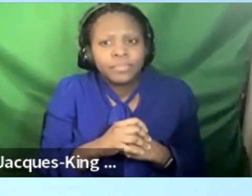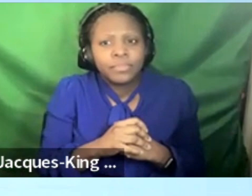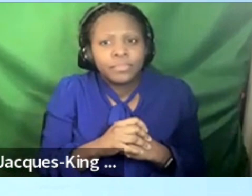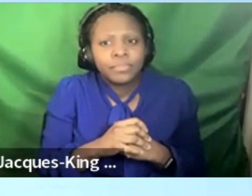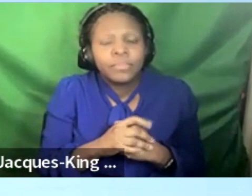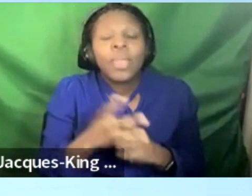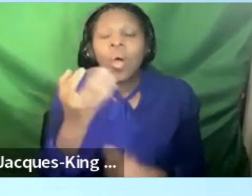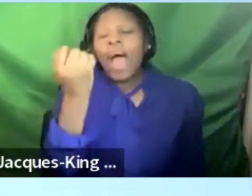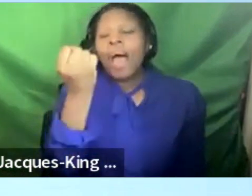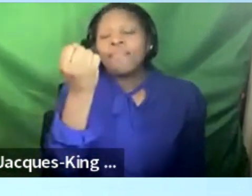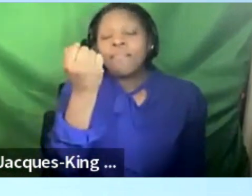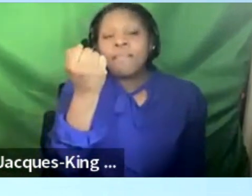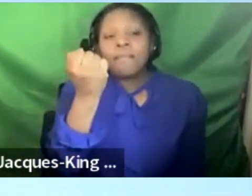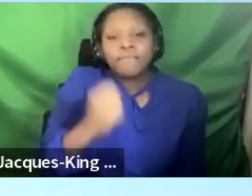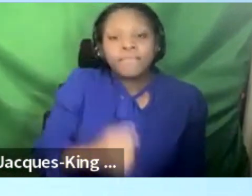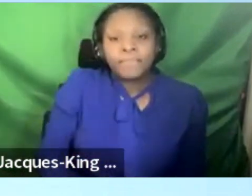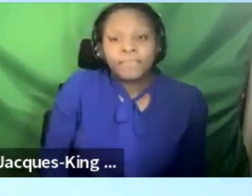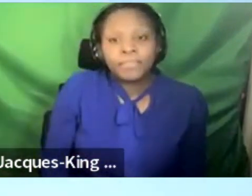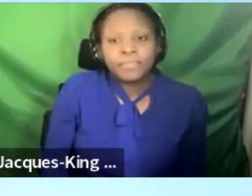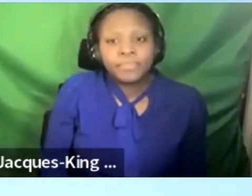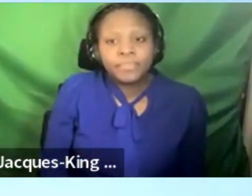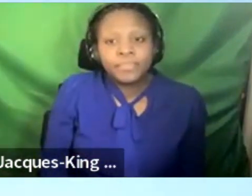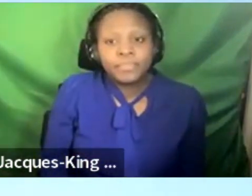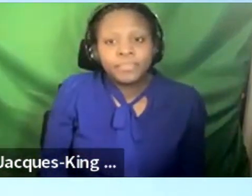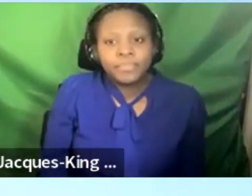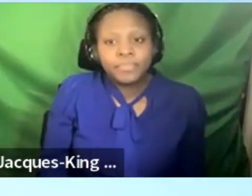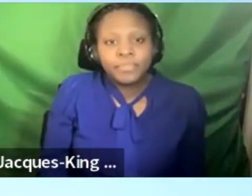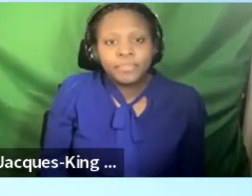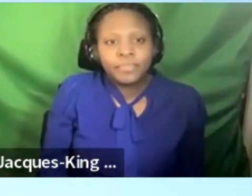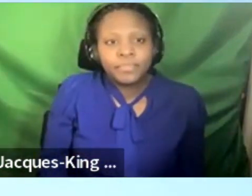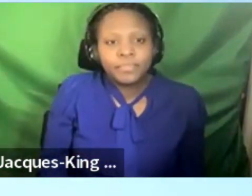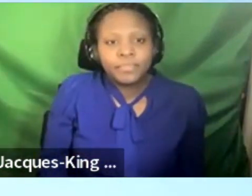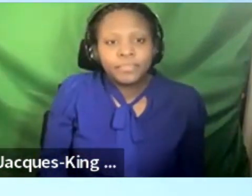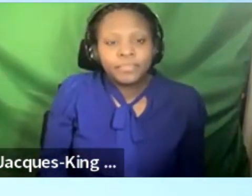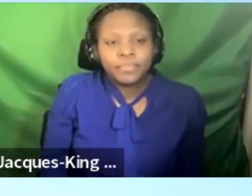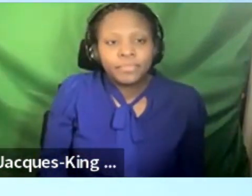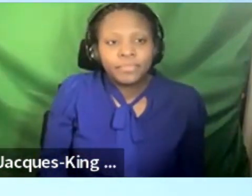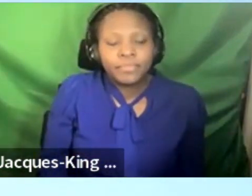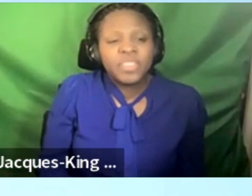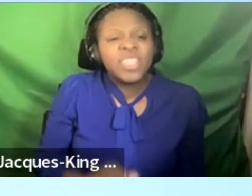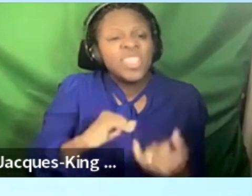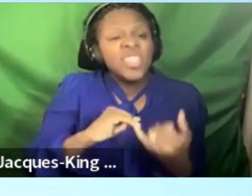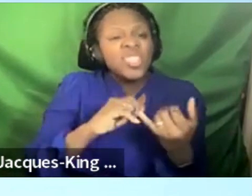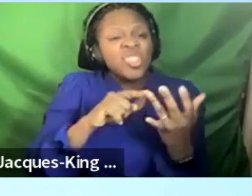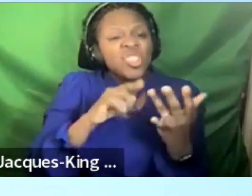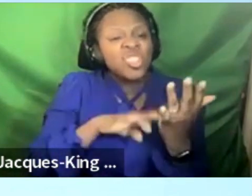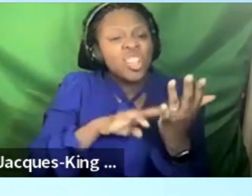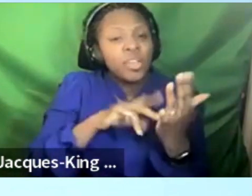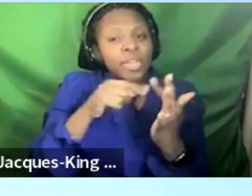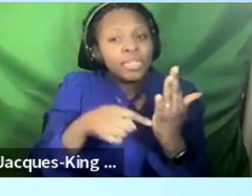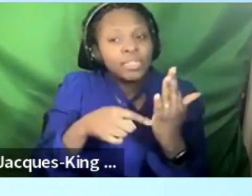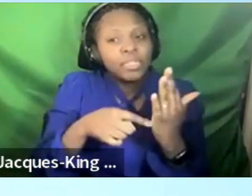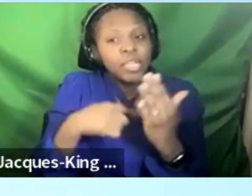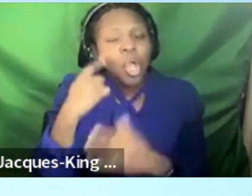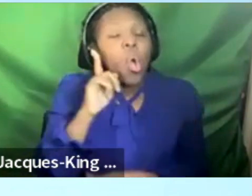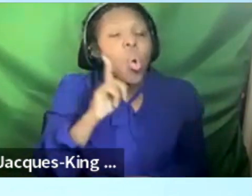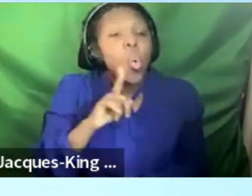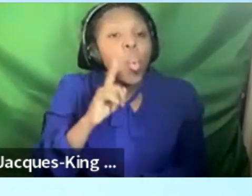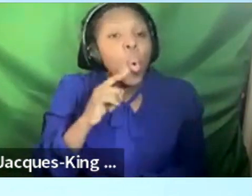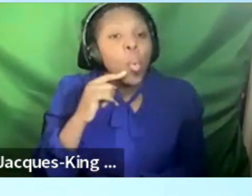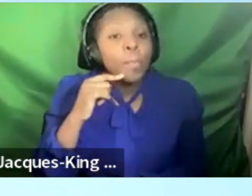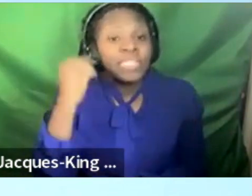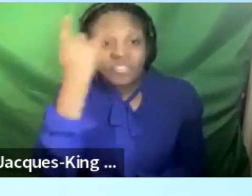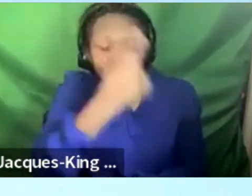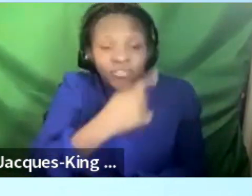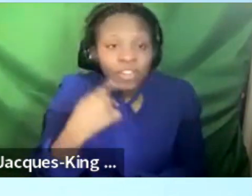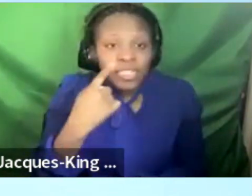So in, like, straight away, and said something that would be contentious now in certain circles, but